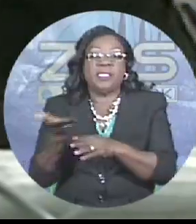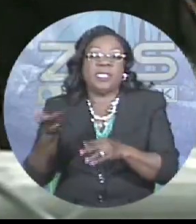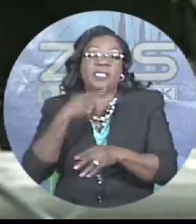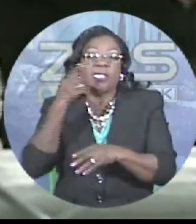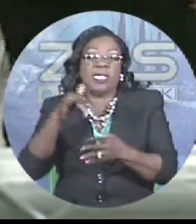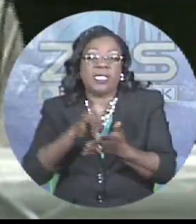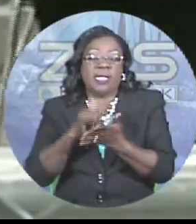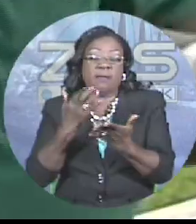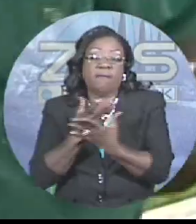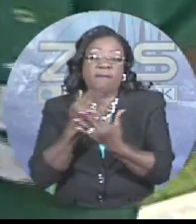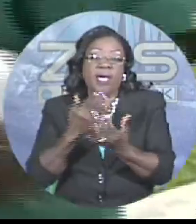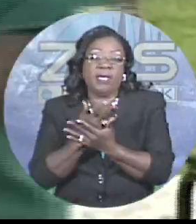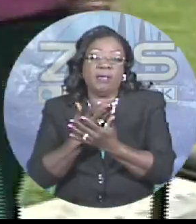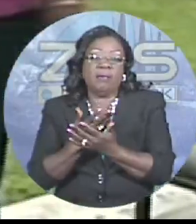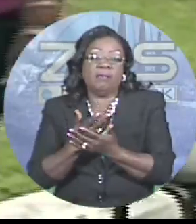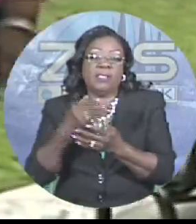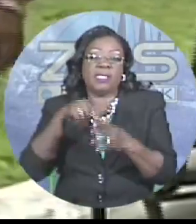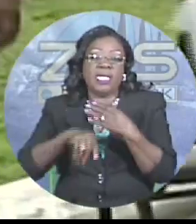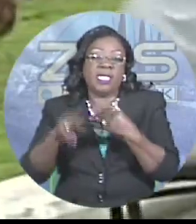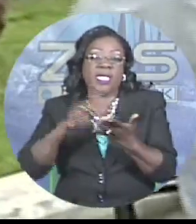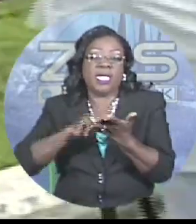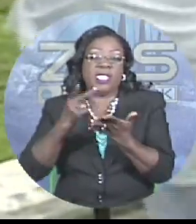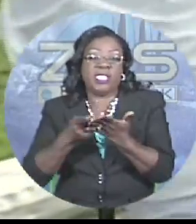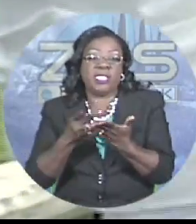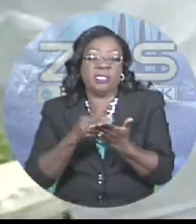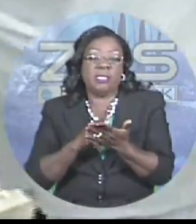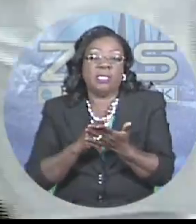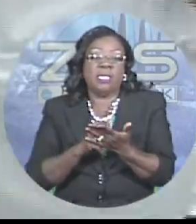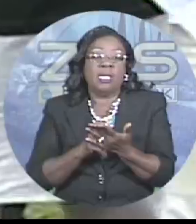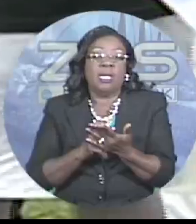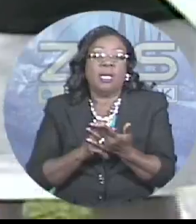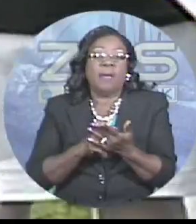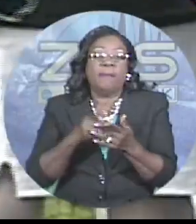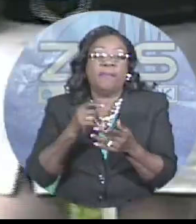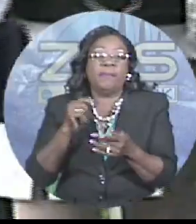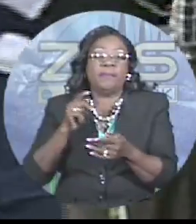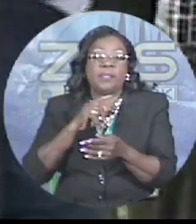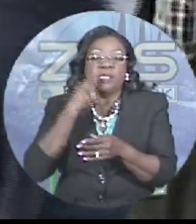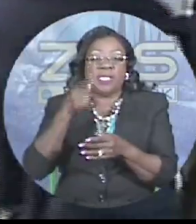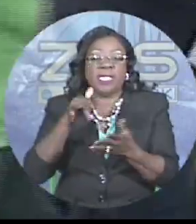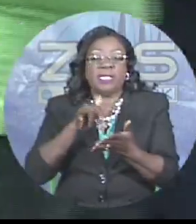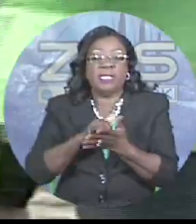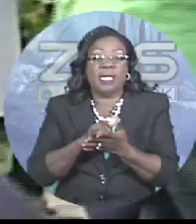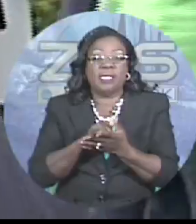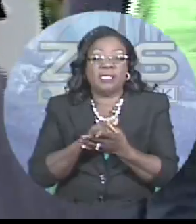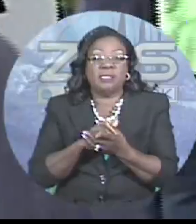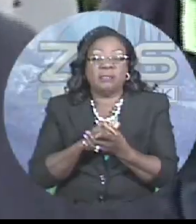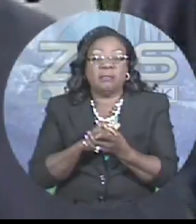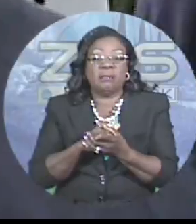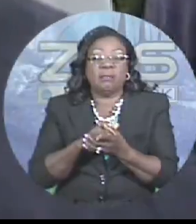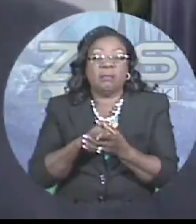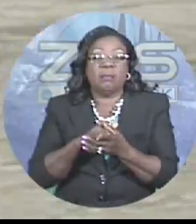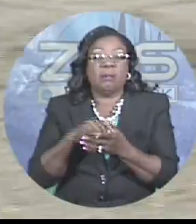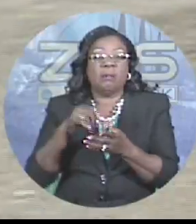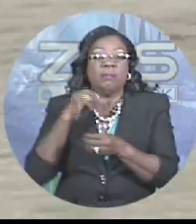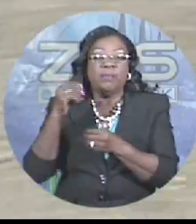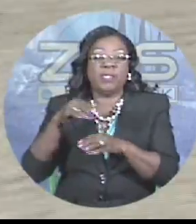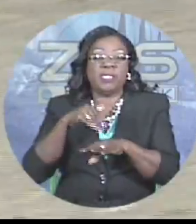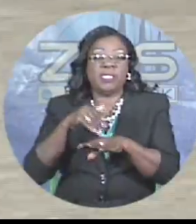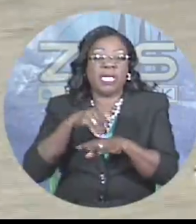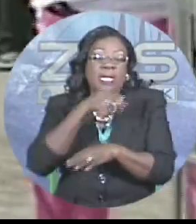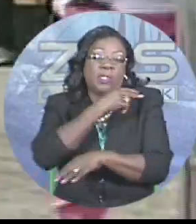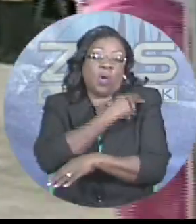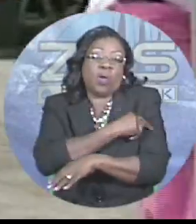indicate that the fire may have originated in the kitchen. Personnel and patients telling our ZNS News team that officials at the Rand